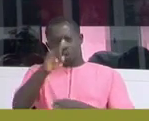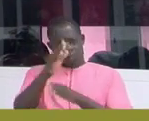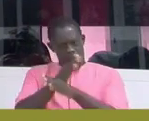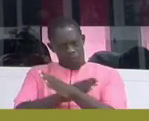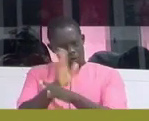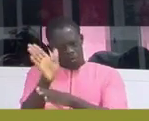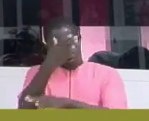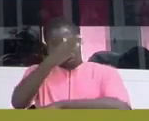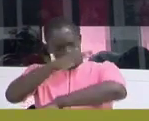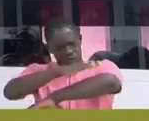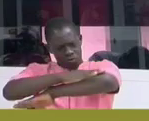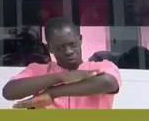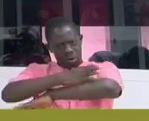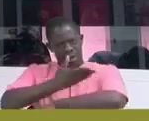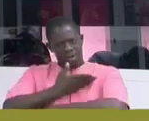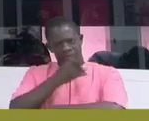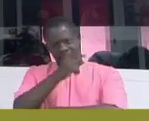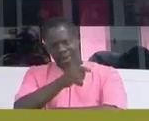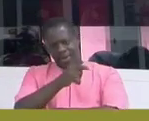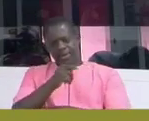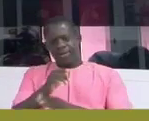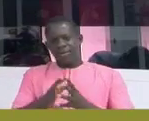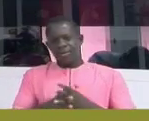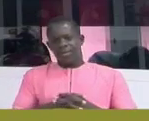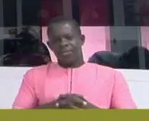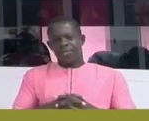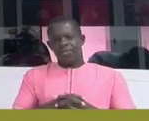Uh, did you go to school?